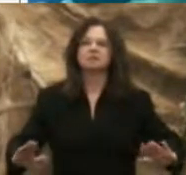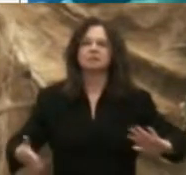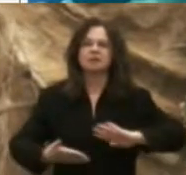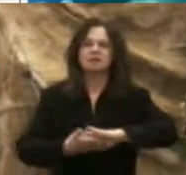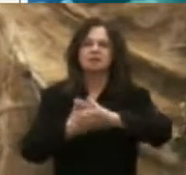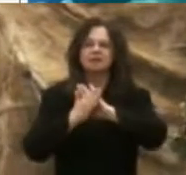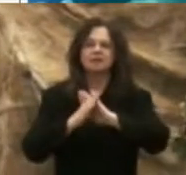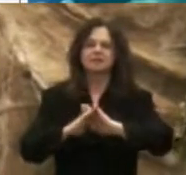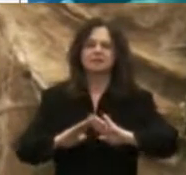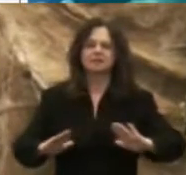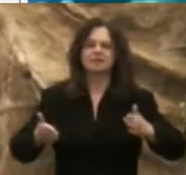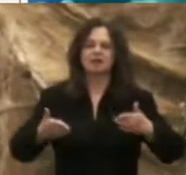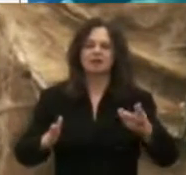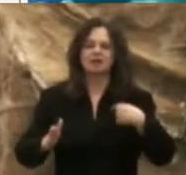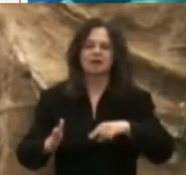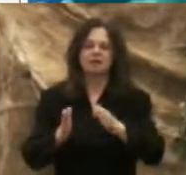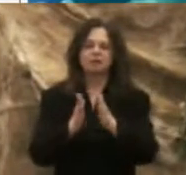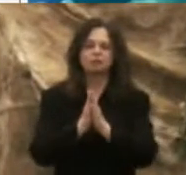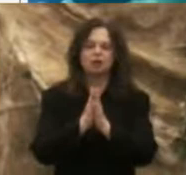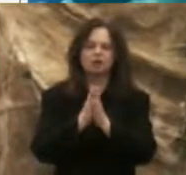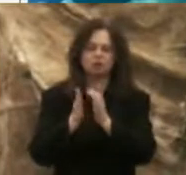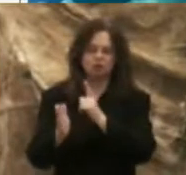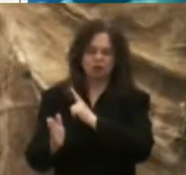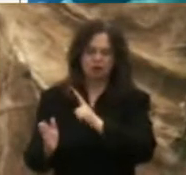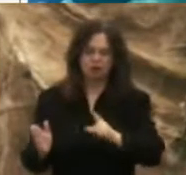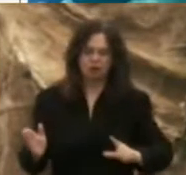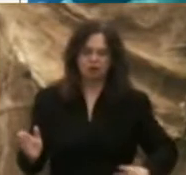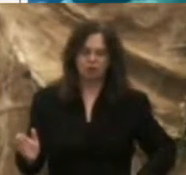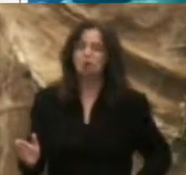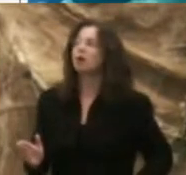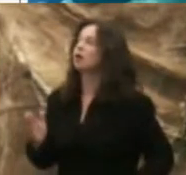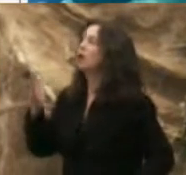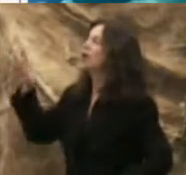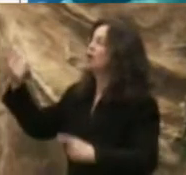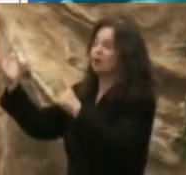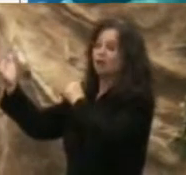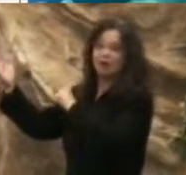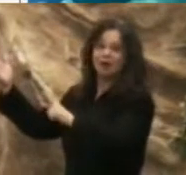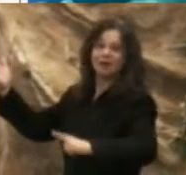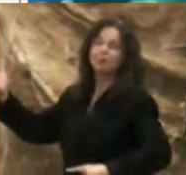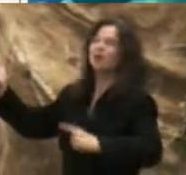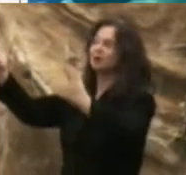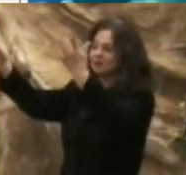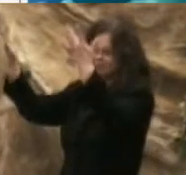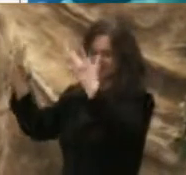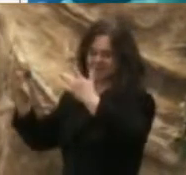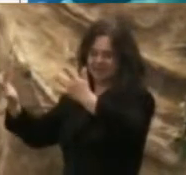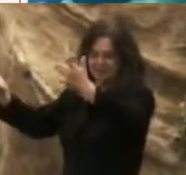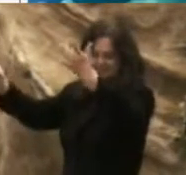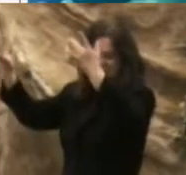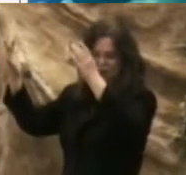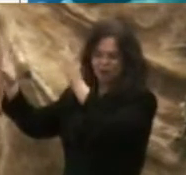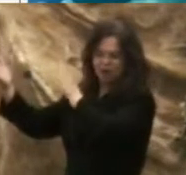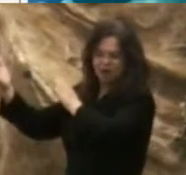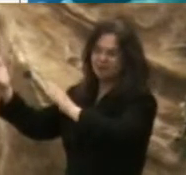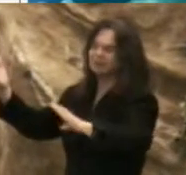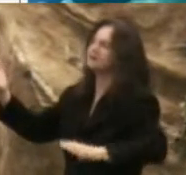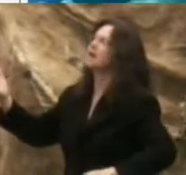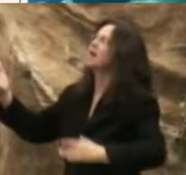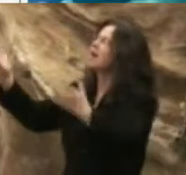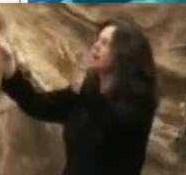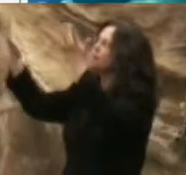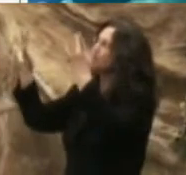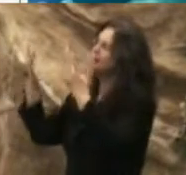In peace, let us pray to the Lord. Have mercy,